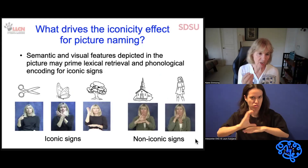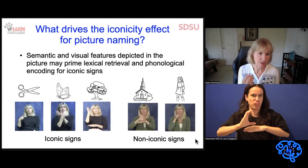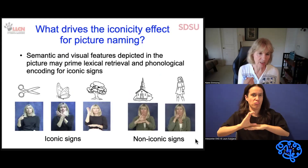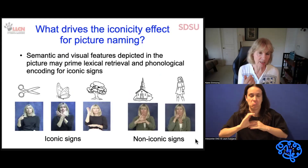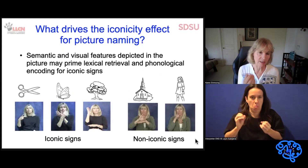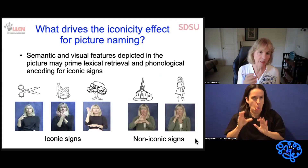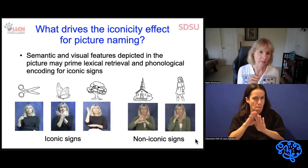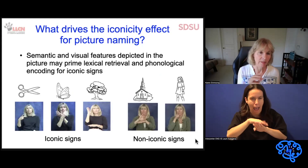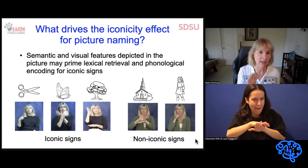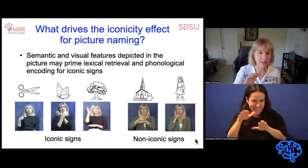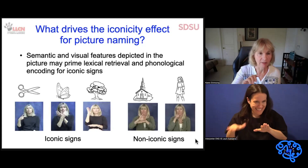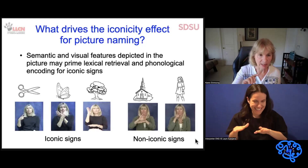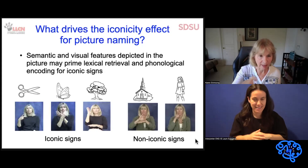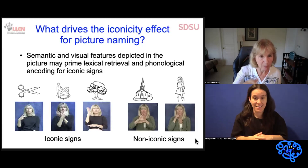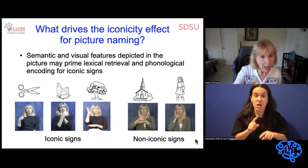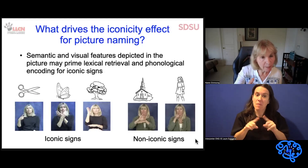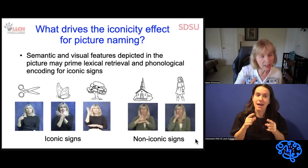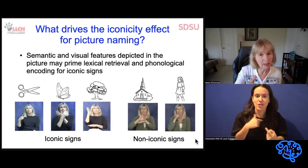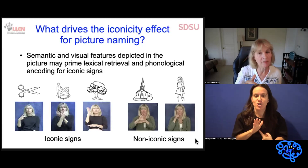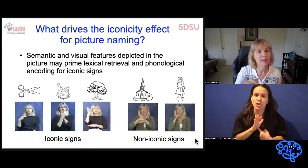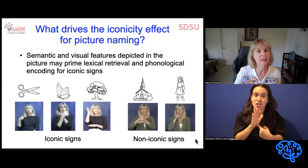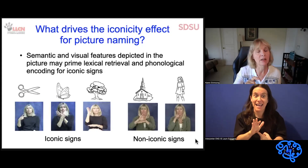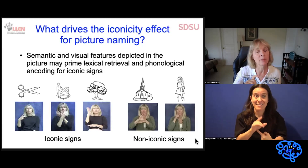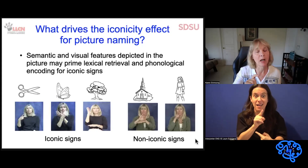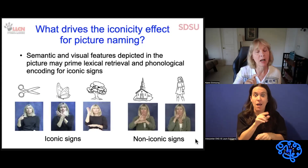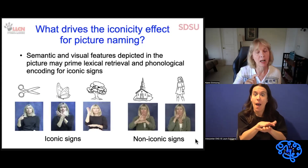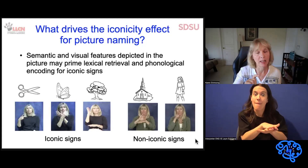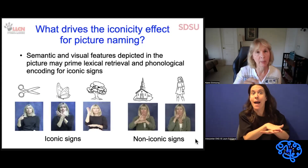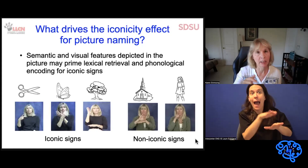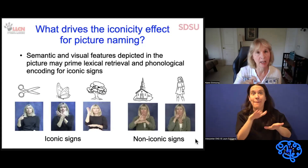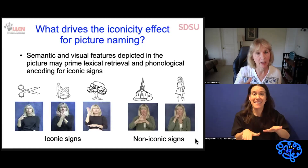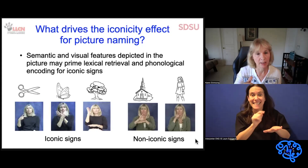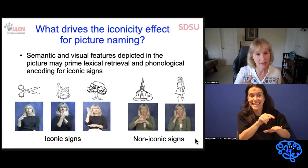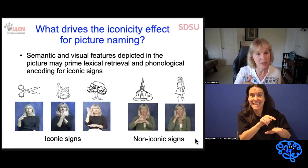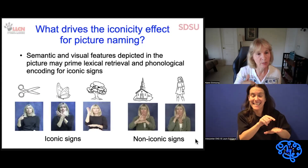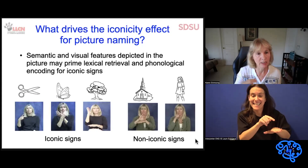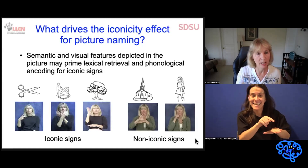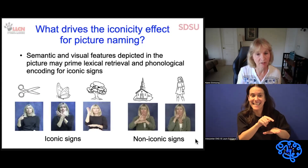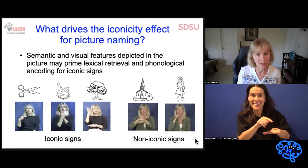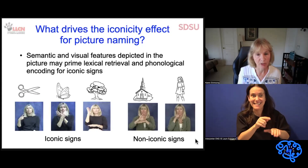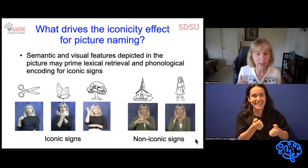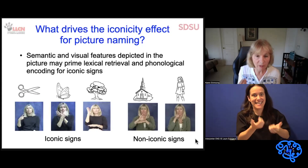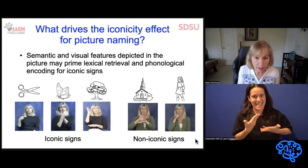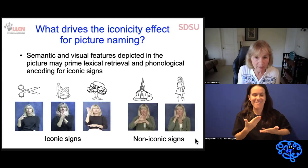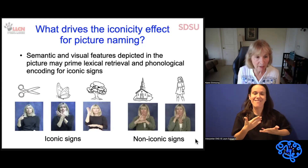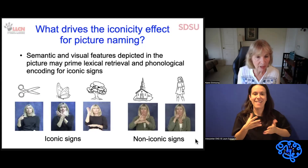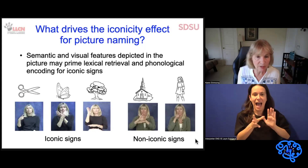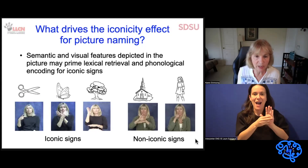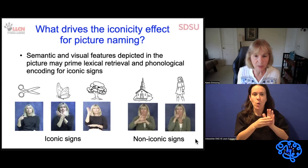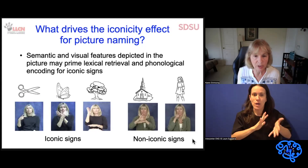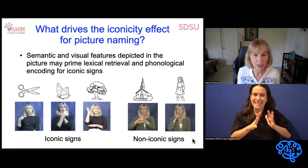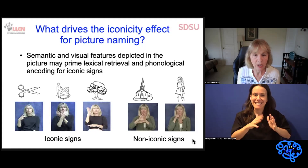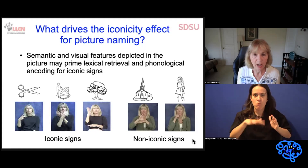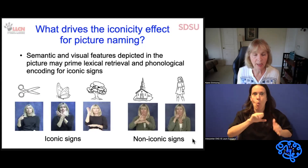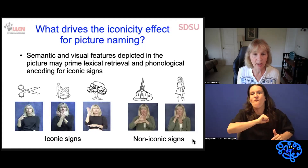the suggestion is that it's that mapping that's allowing iconic signs to be named faster. And we have a bit of evidence for